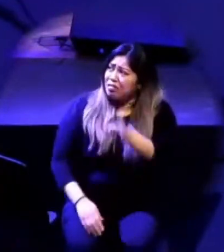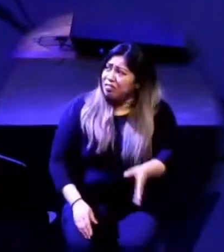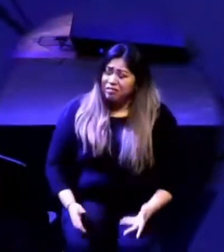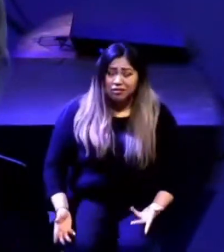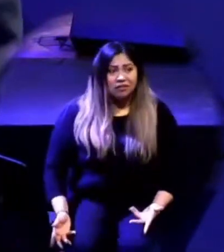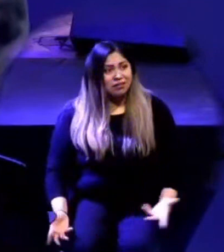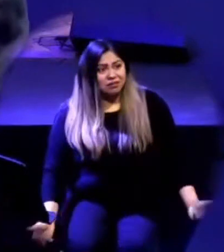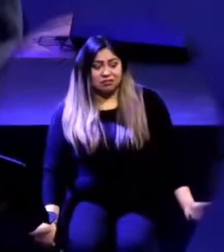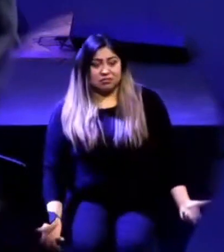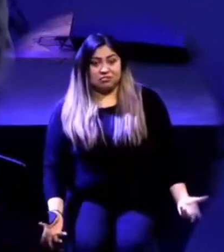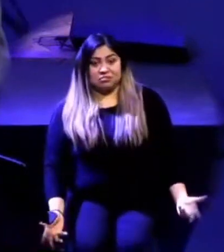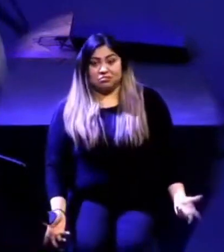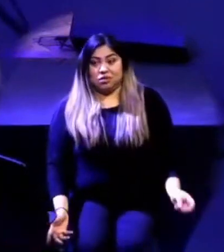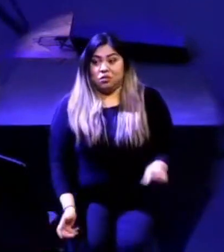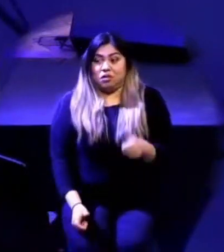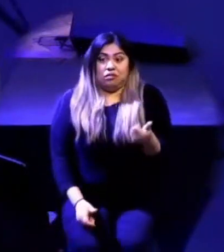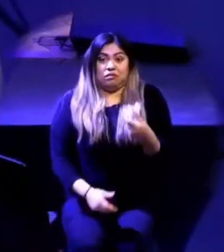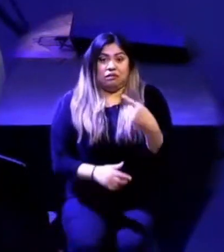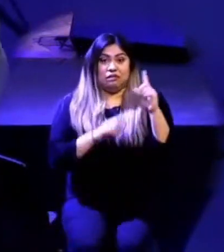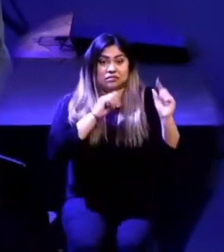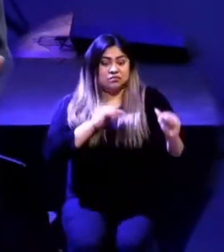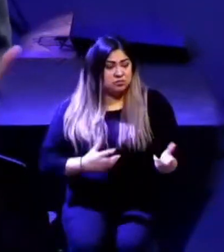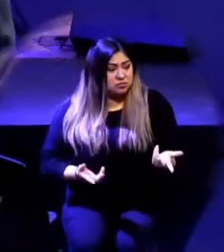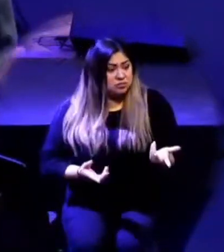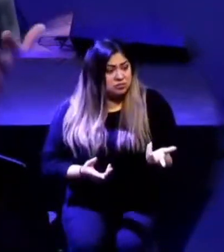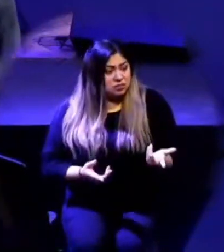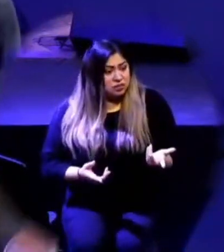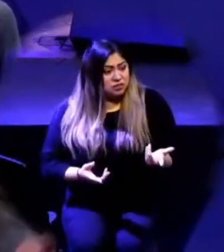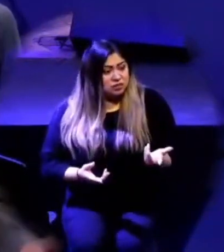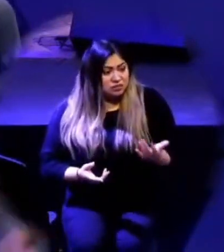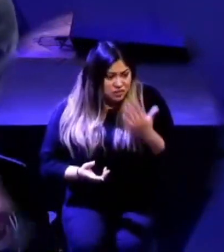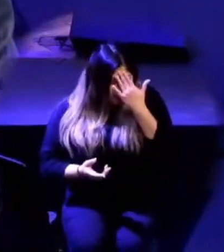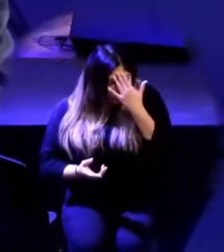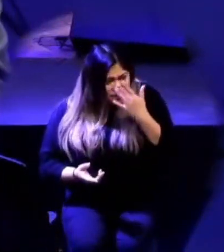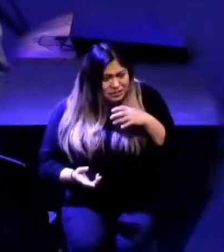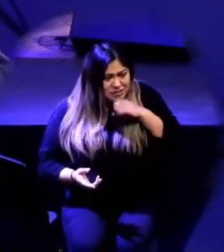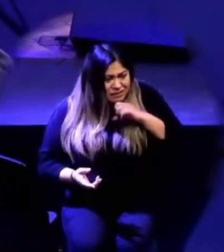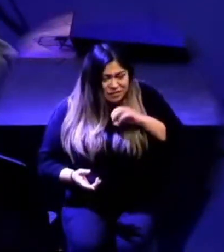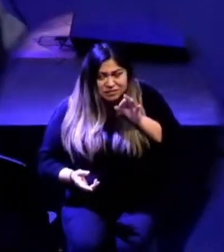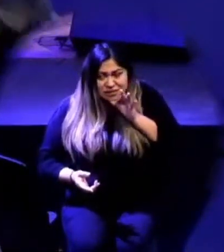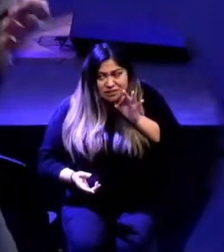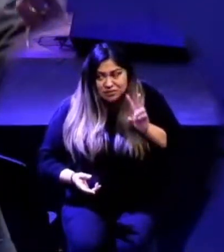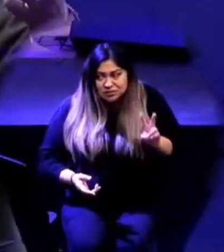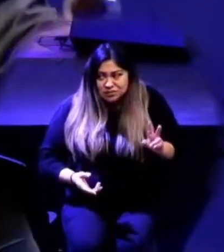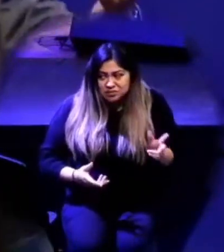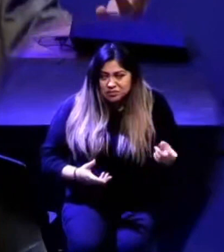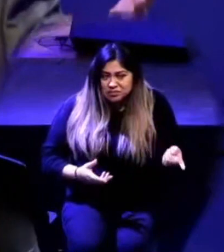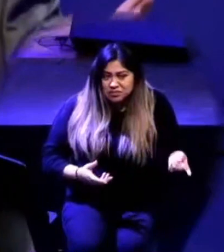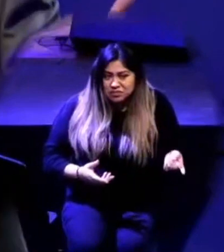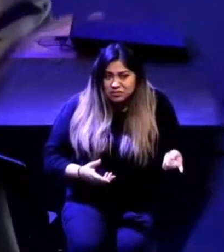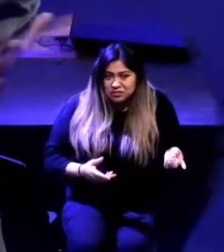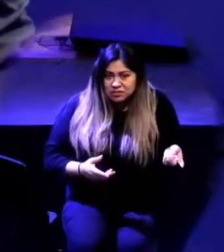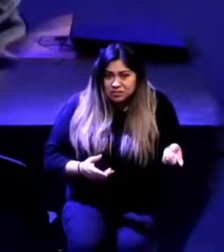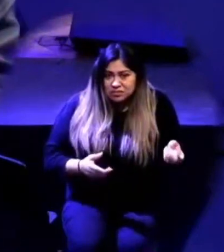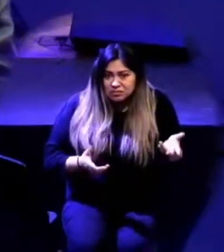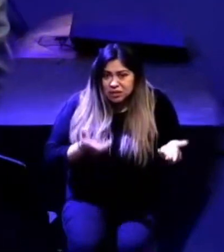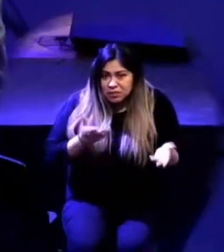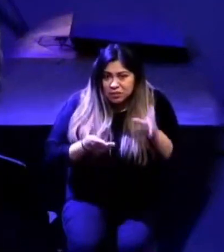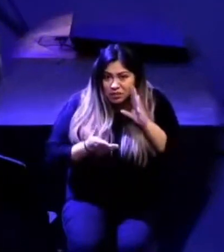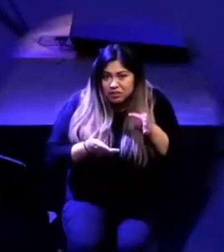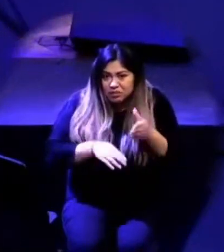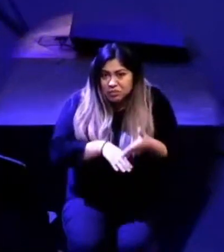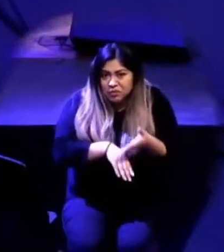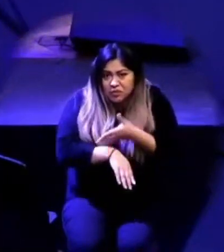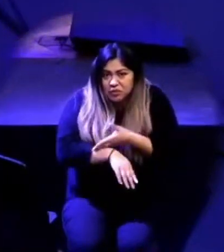And honestly, when I was young, I thought, well, doesn't he know he's 92? I mean, he might get better, but that's